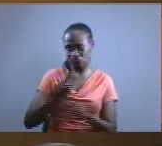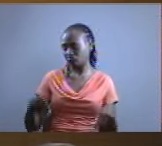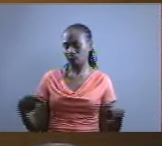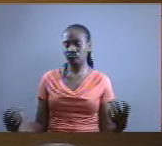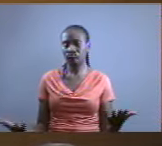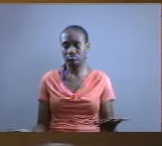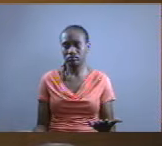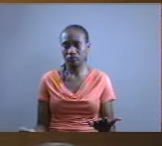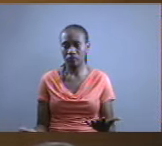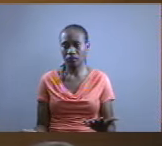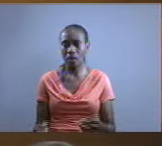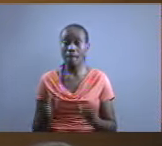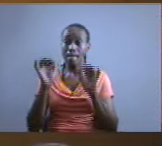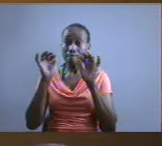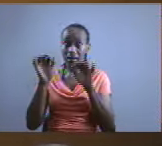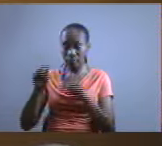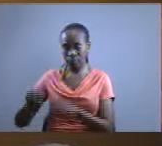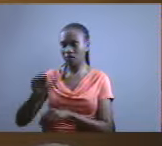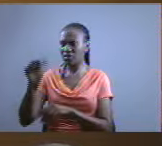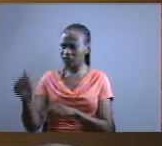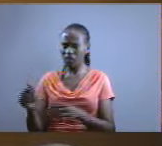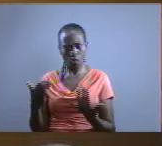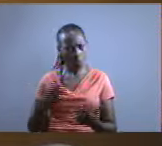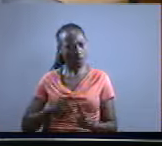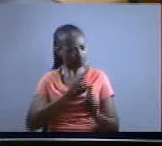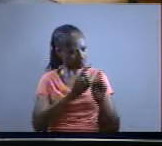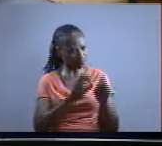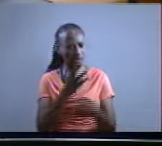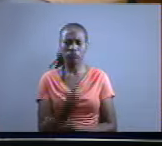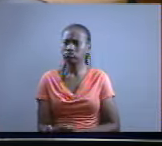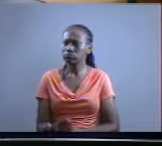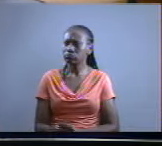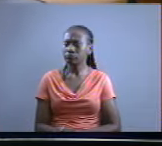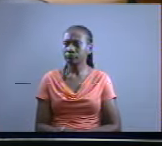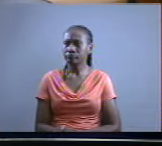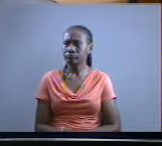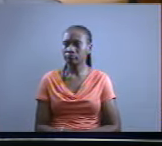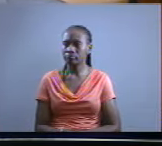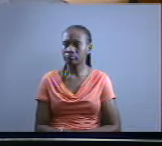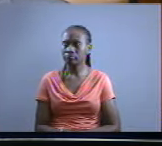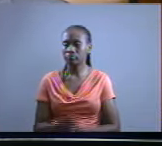payer, the ordinary South African, deserves answers. I thank you. Cope.